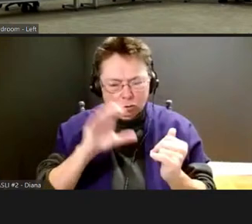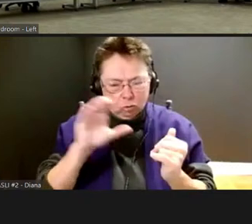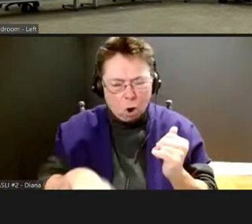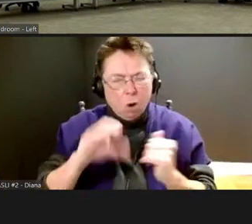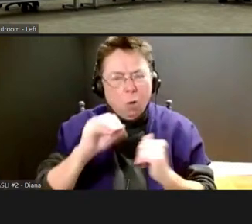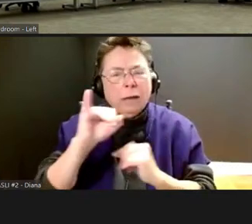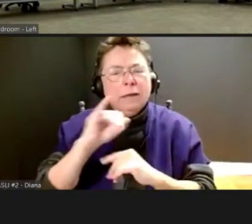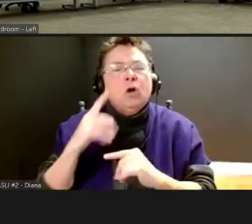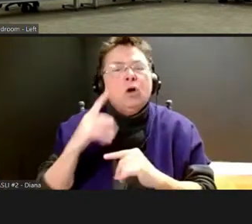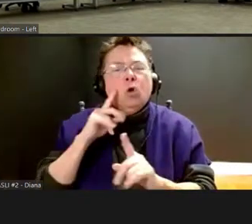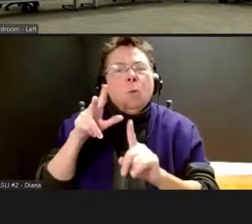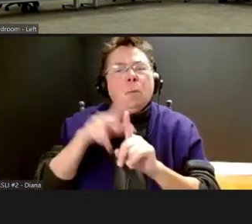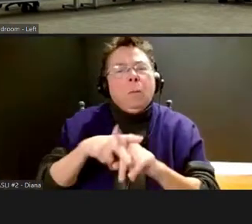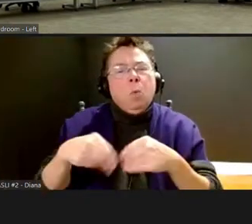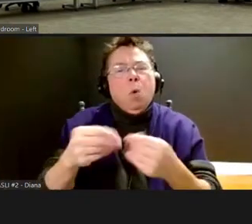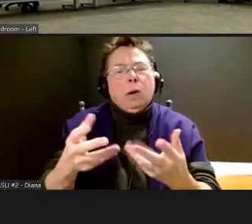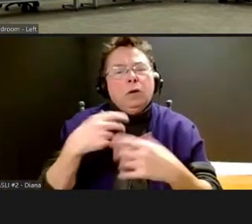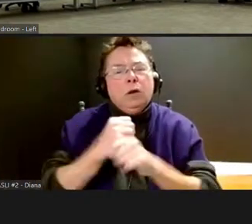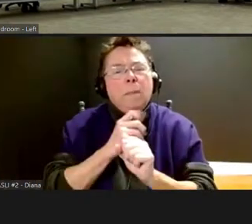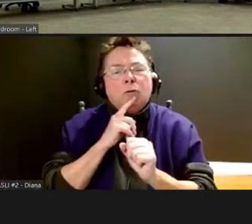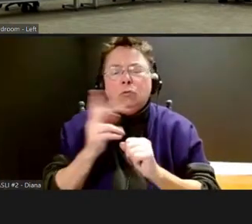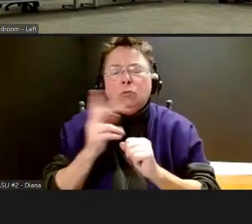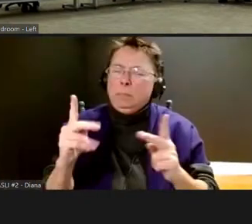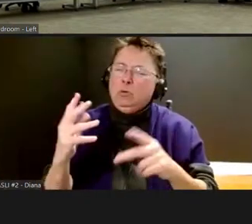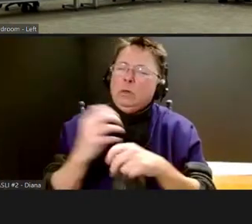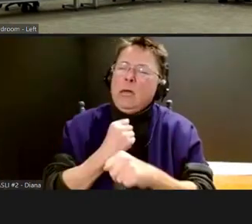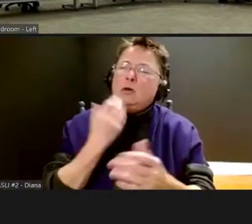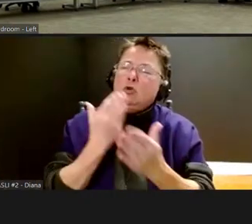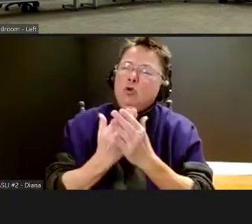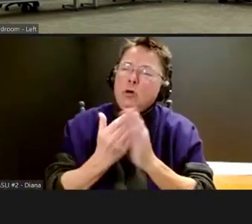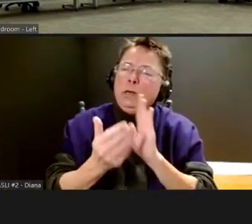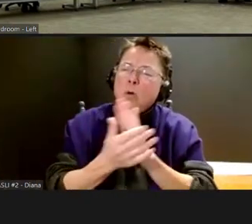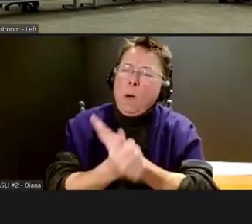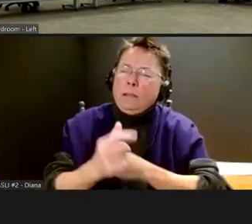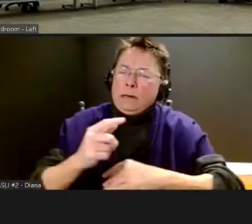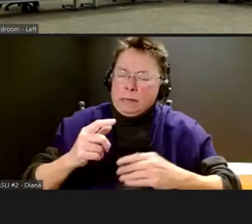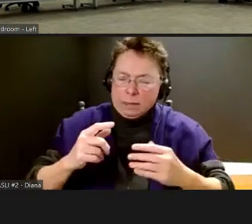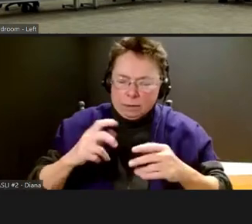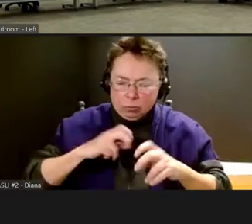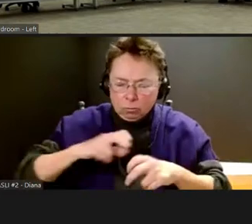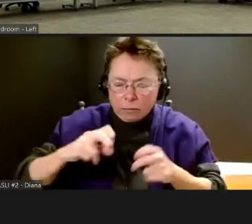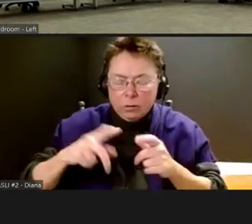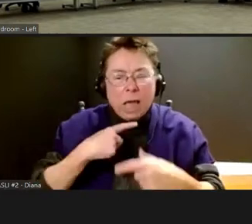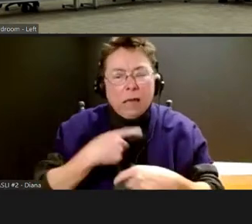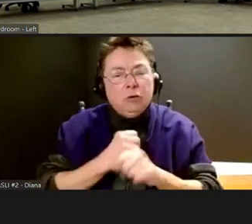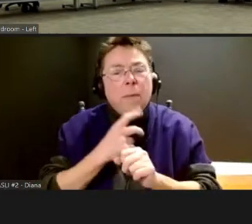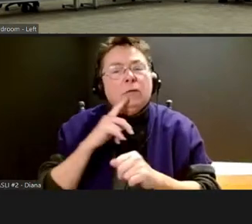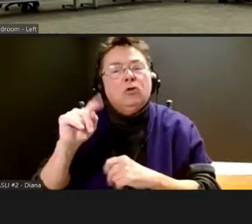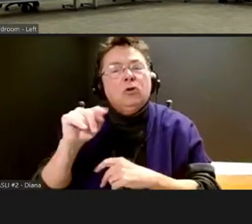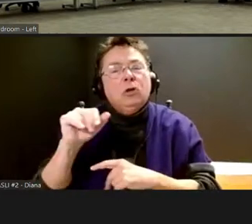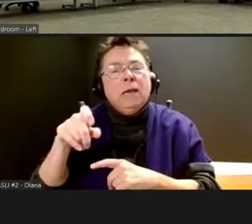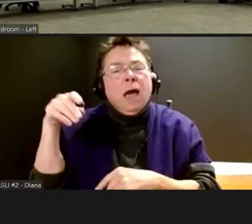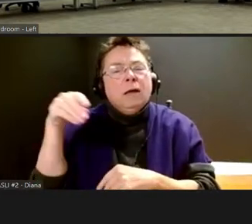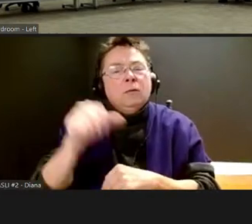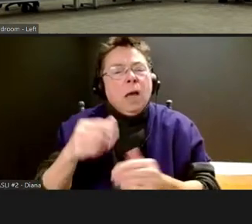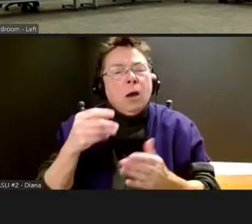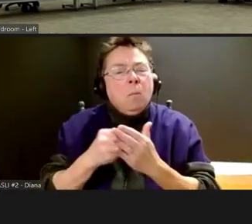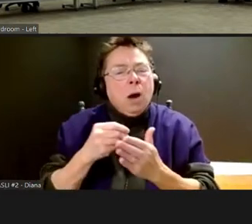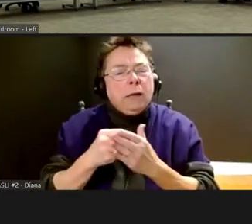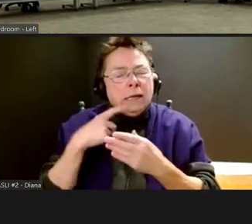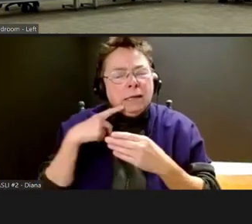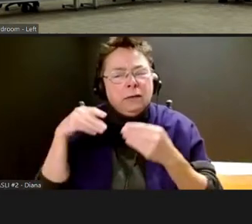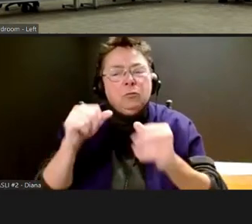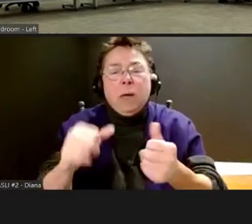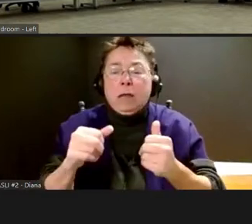all been appointed to ensure that citizens receive quality public transit that they deserve, and to ensure that taxpayer money is well spent. The public needs